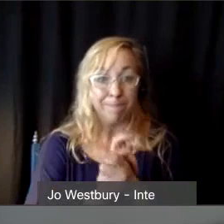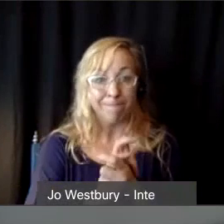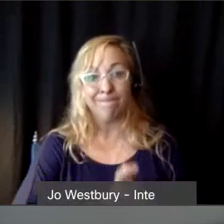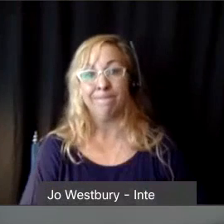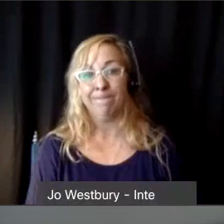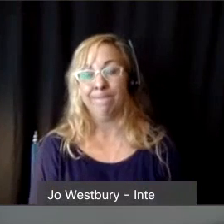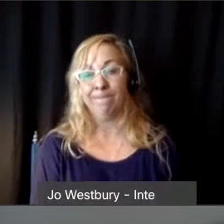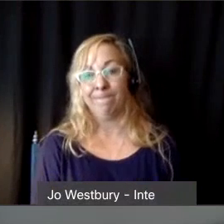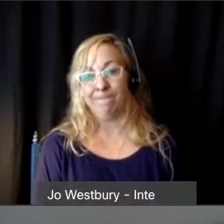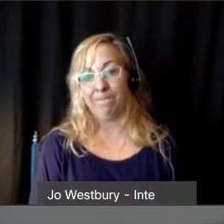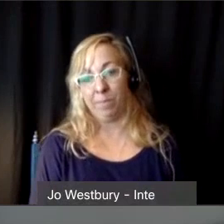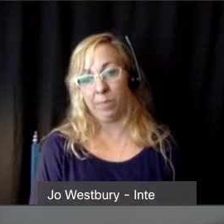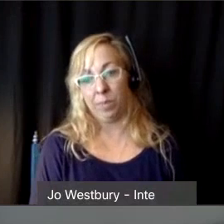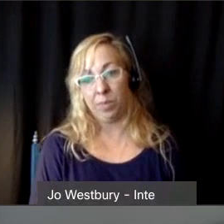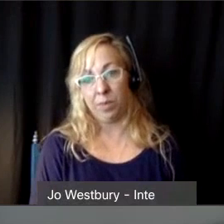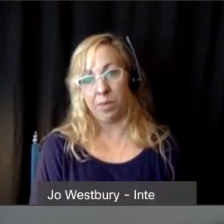that's,